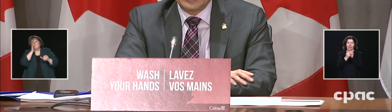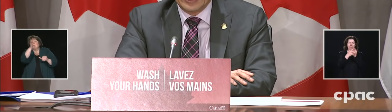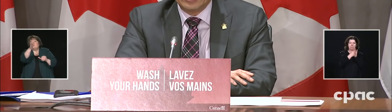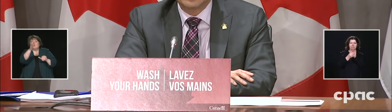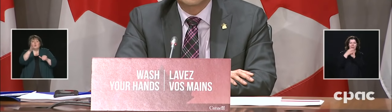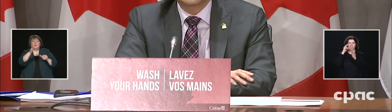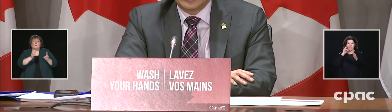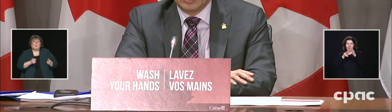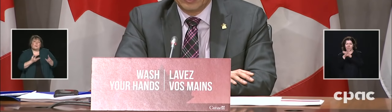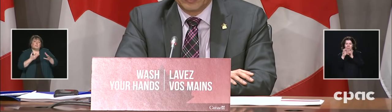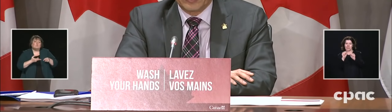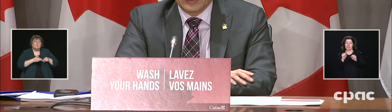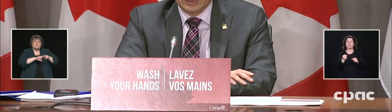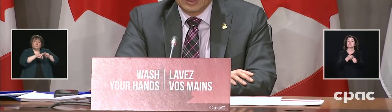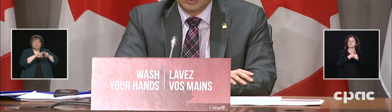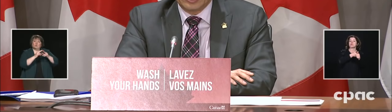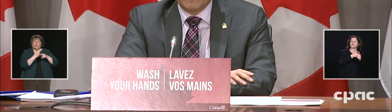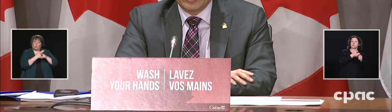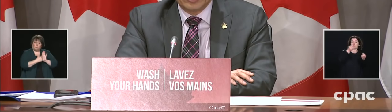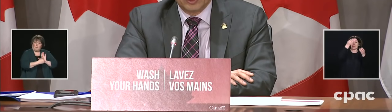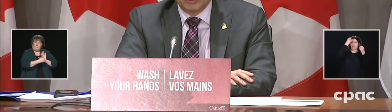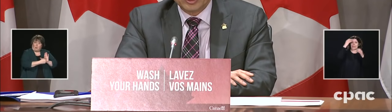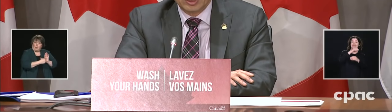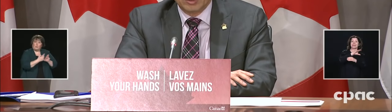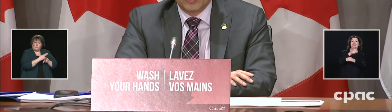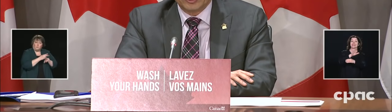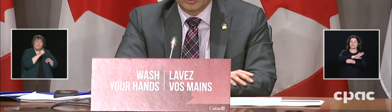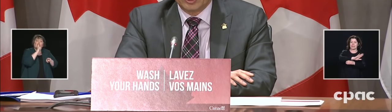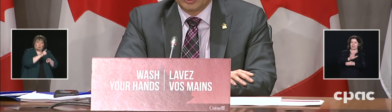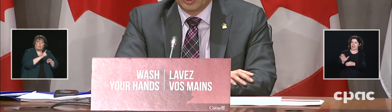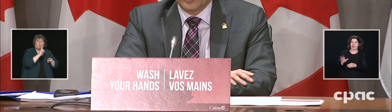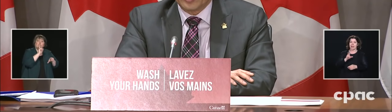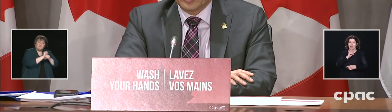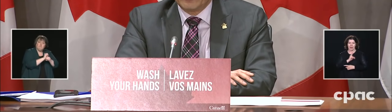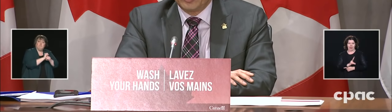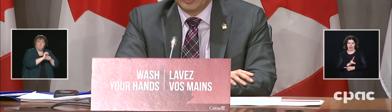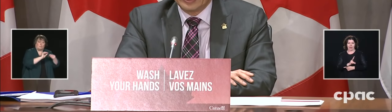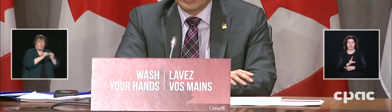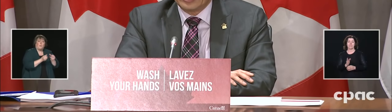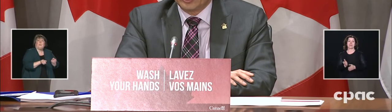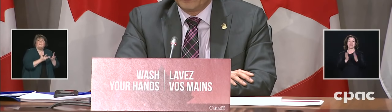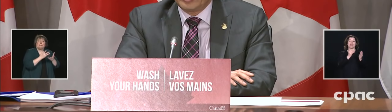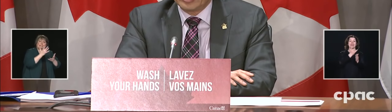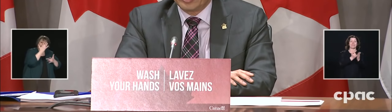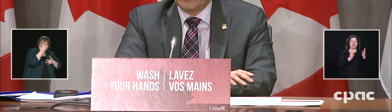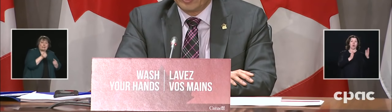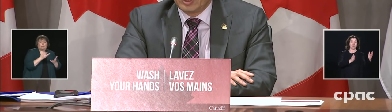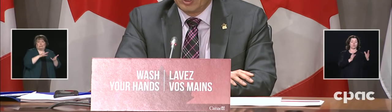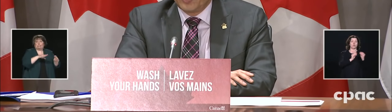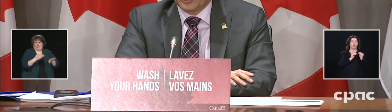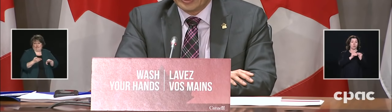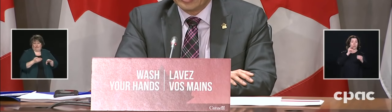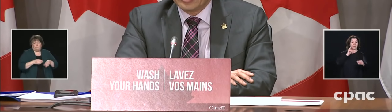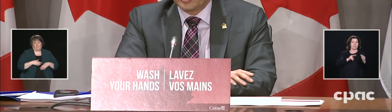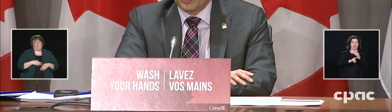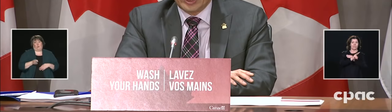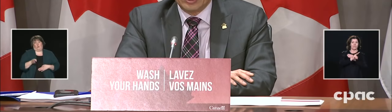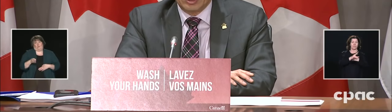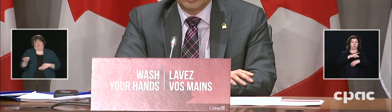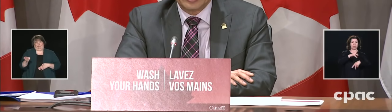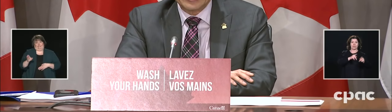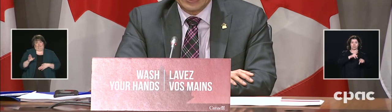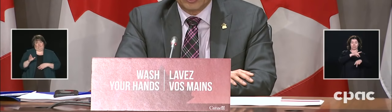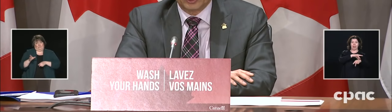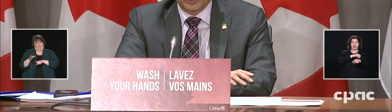données canadiennes réelles. Le graphique de gauche montre que le nombre prévu de cas de COVID-19 pourrait se